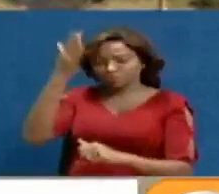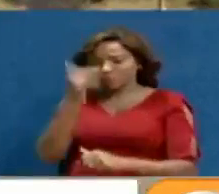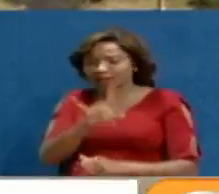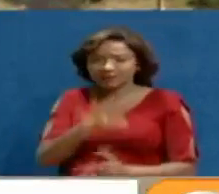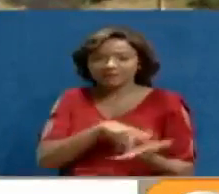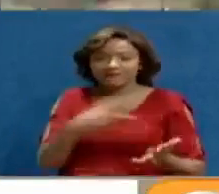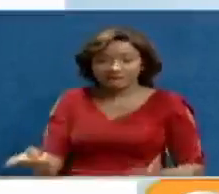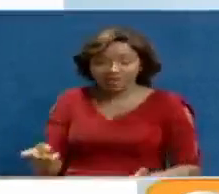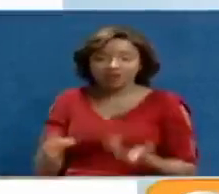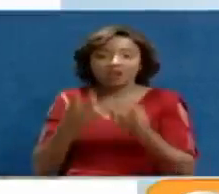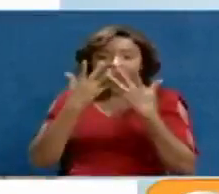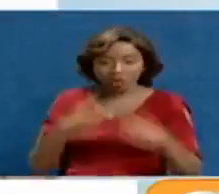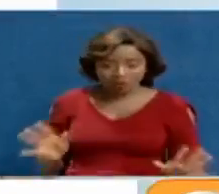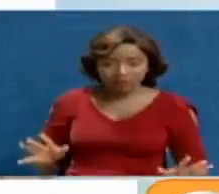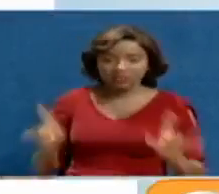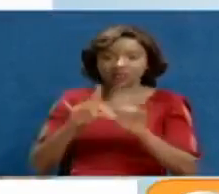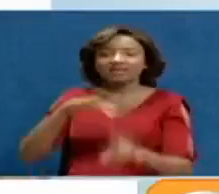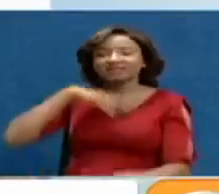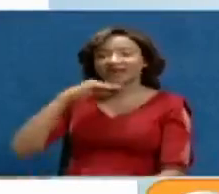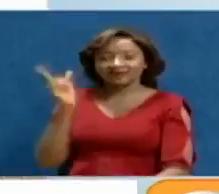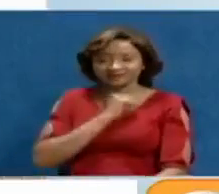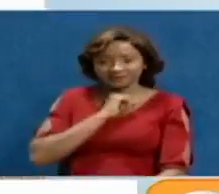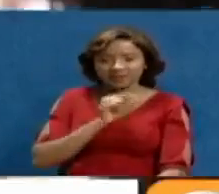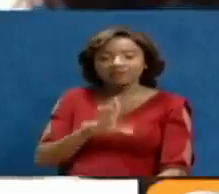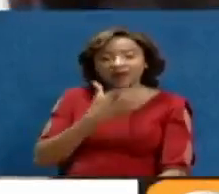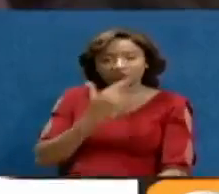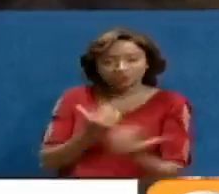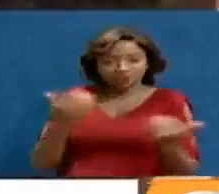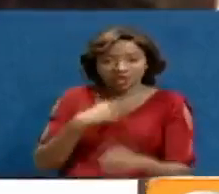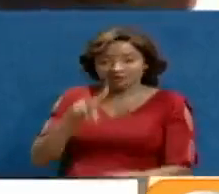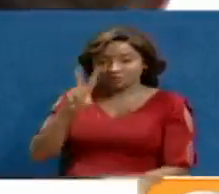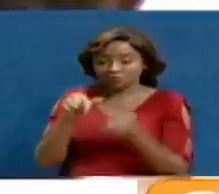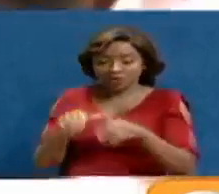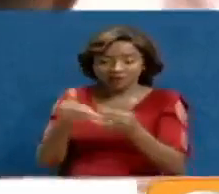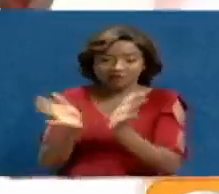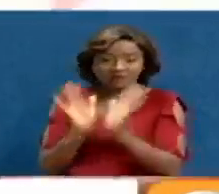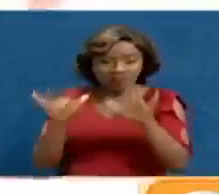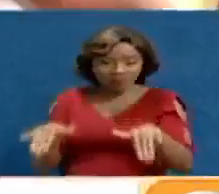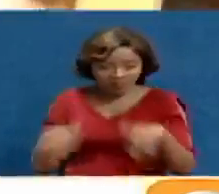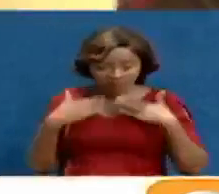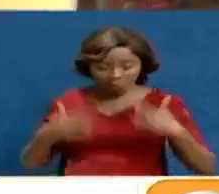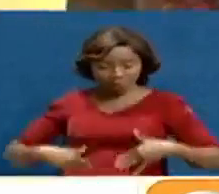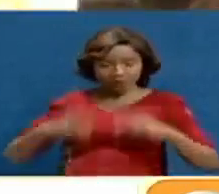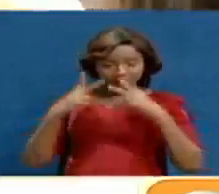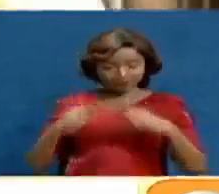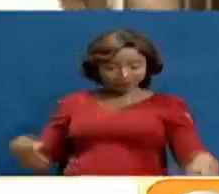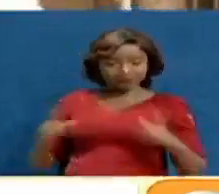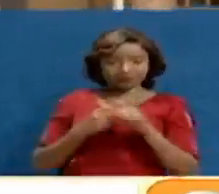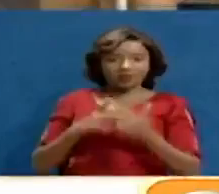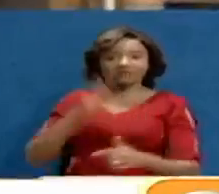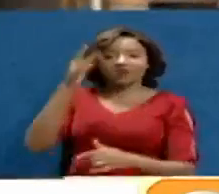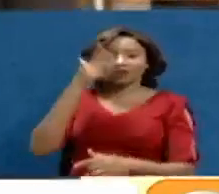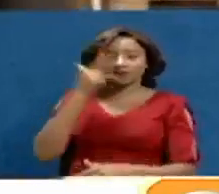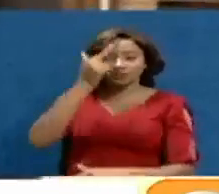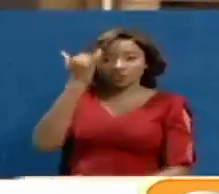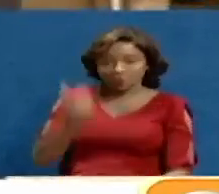the collapse, disappearance and the death of the father of two. The family now awaits the post-mortem exercise to be conducted on